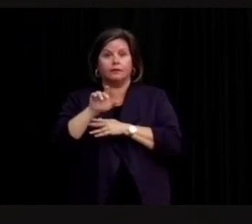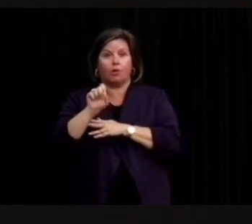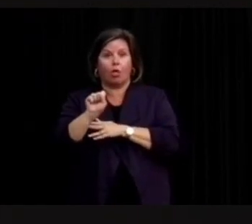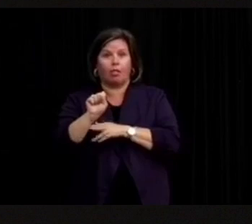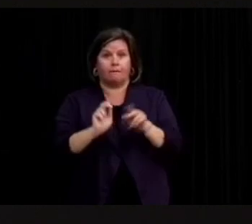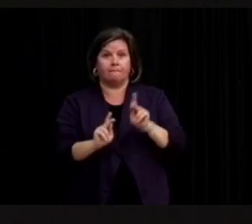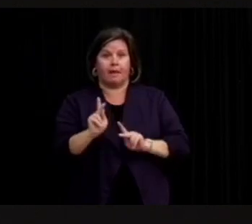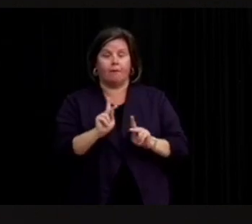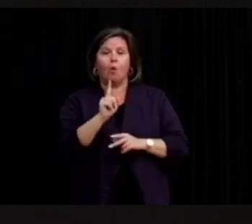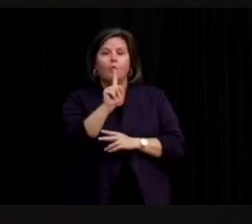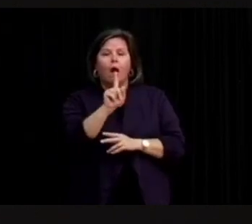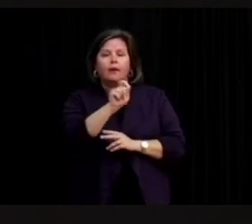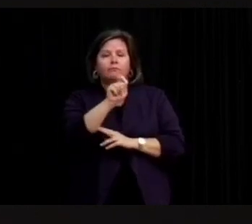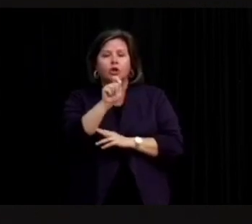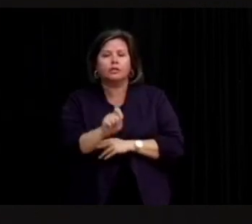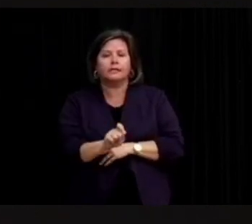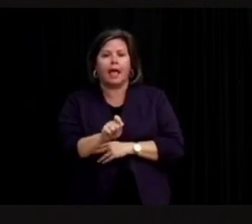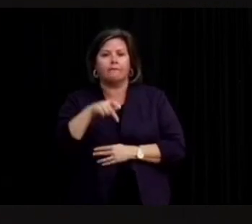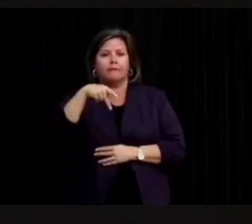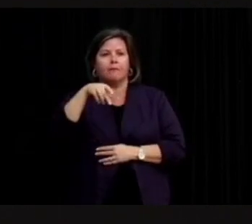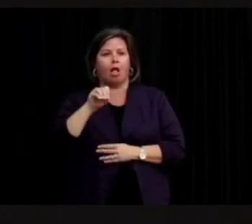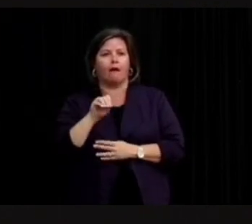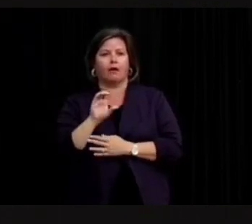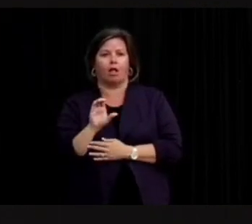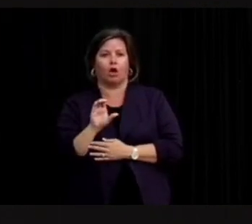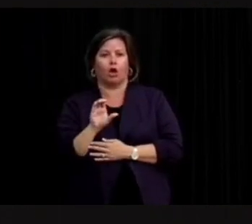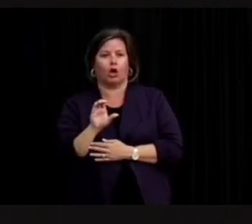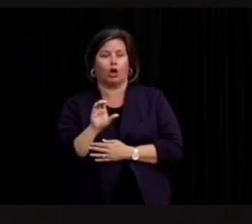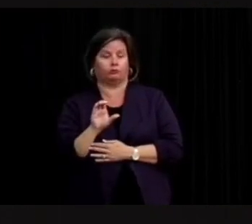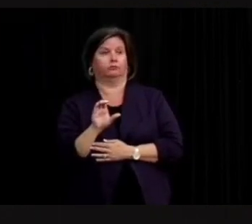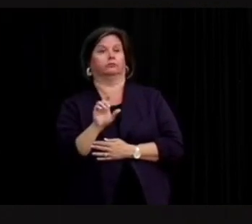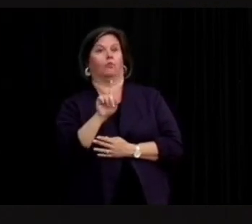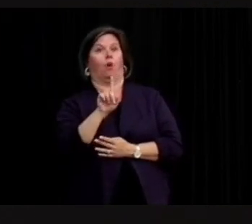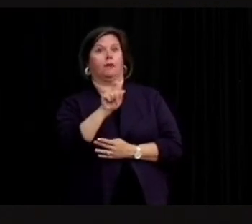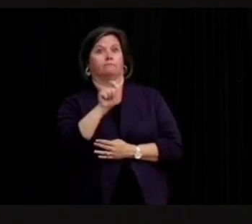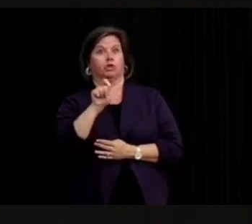appraisers are non-white